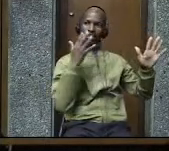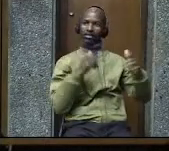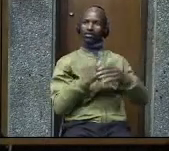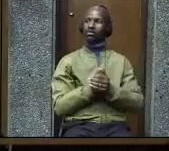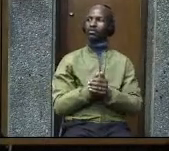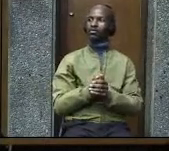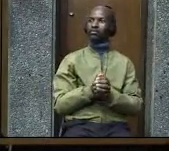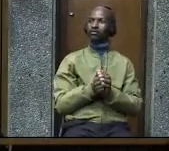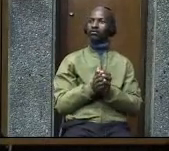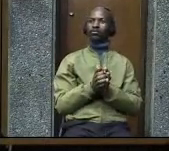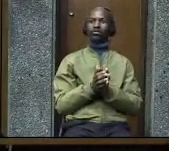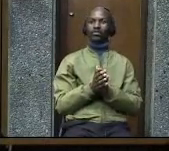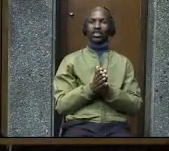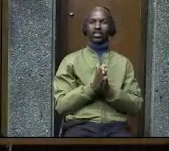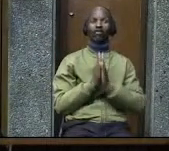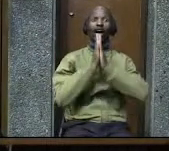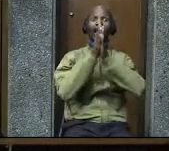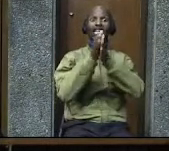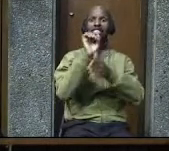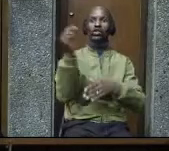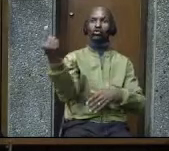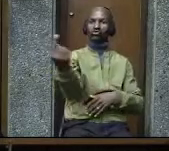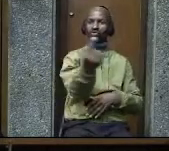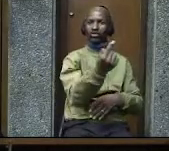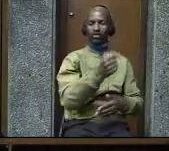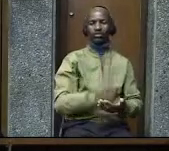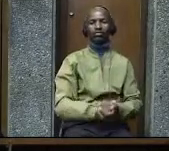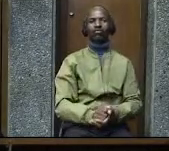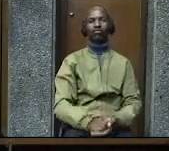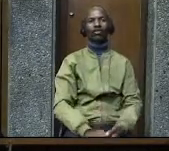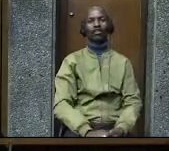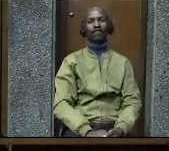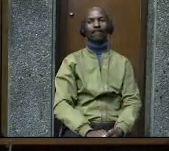Make a line as I have called you.